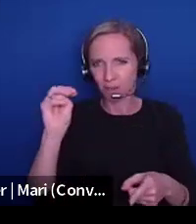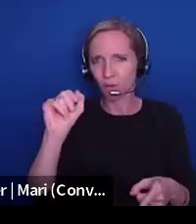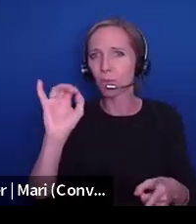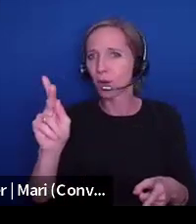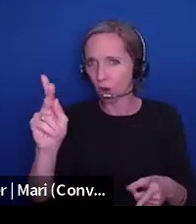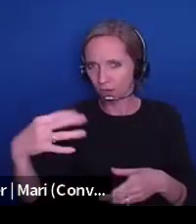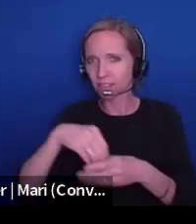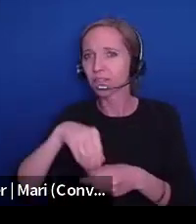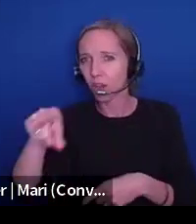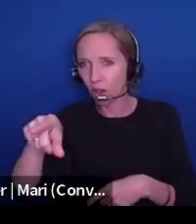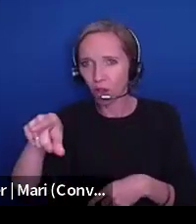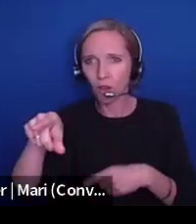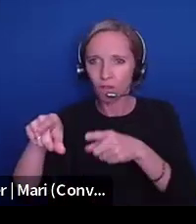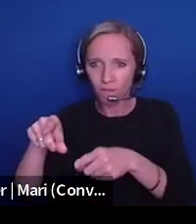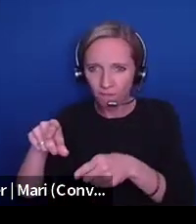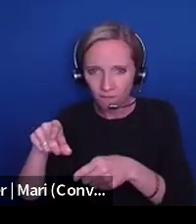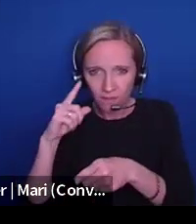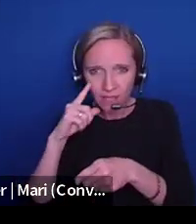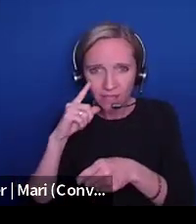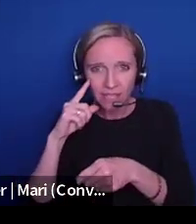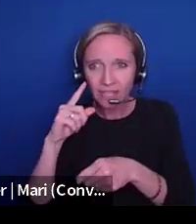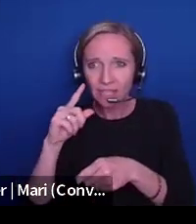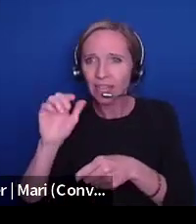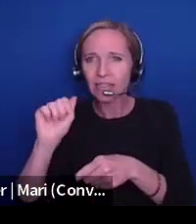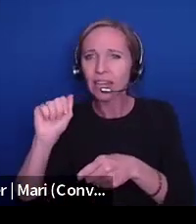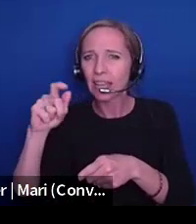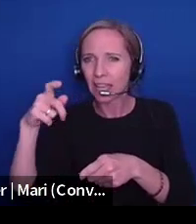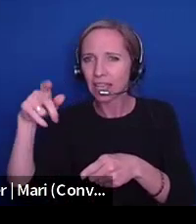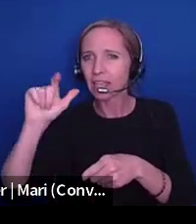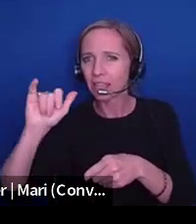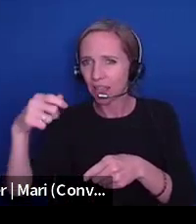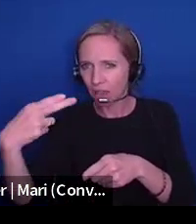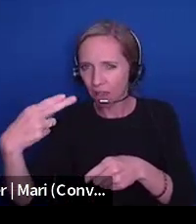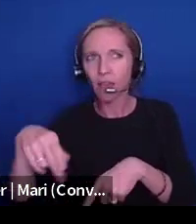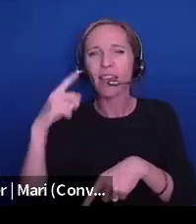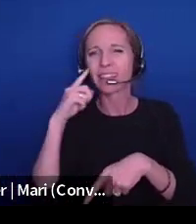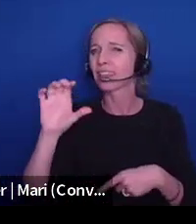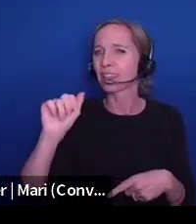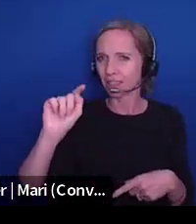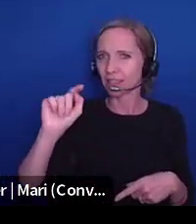involved. I know Kalea is involved. I know Catherine. Um,